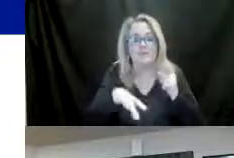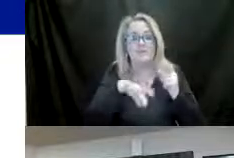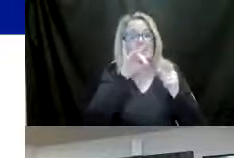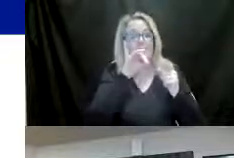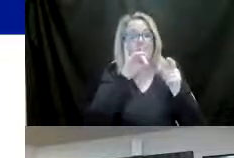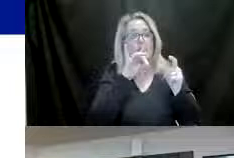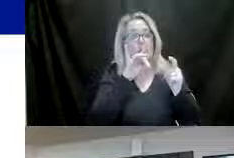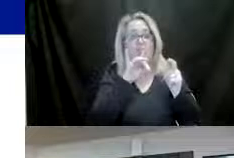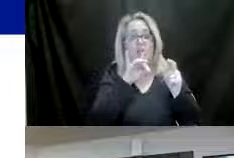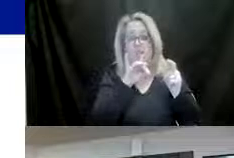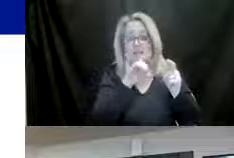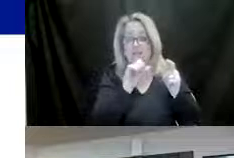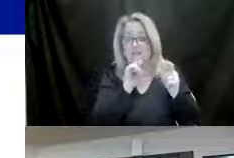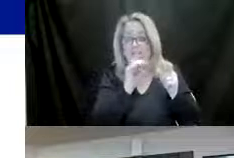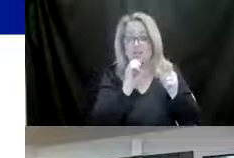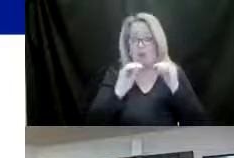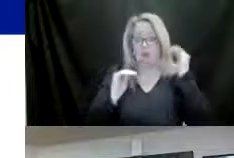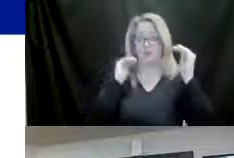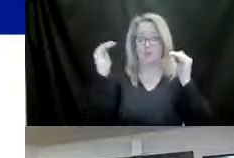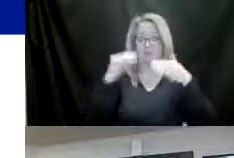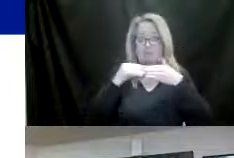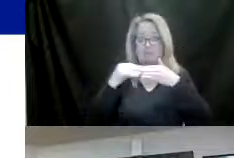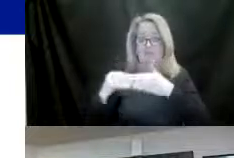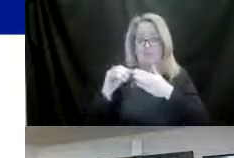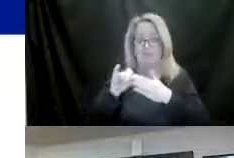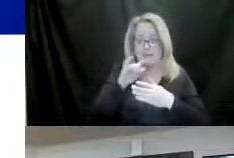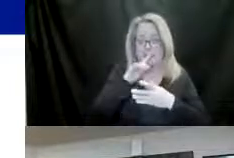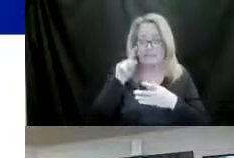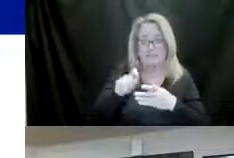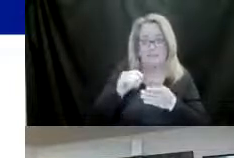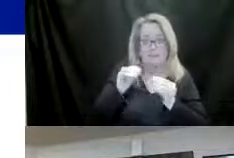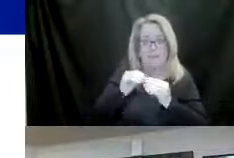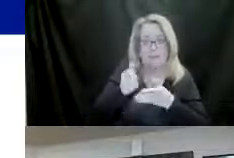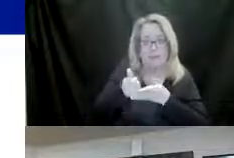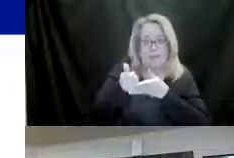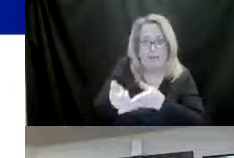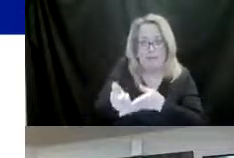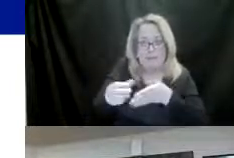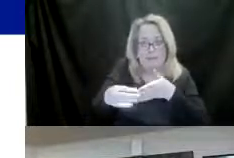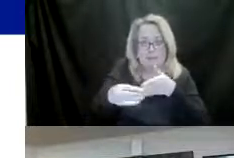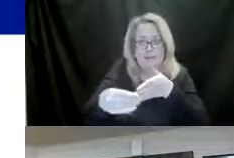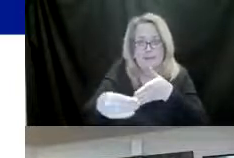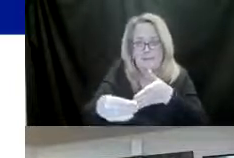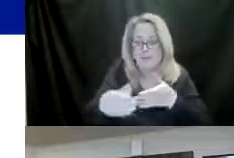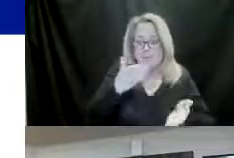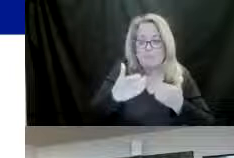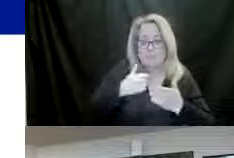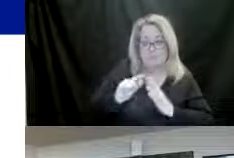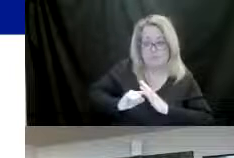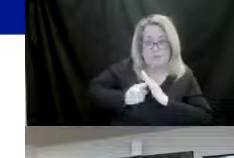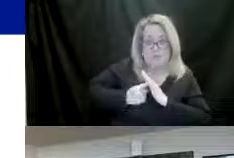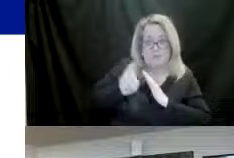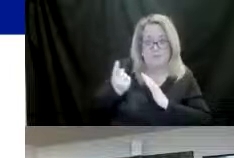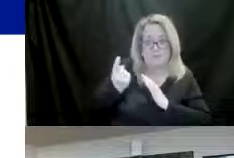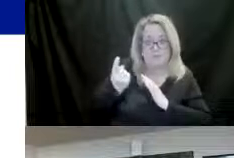very adult-led. Children kind of need a little bit more coaching and a little better idea. So an adult might initiate, or